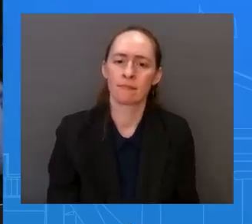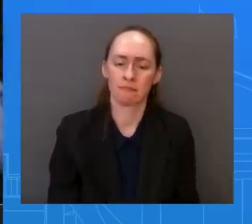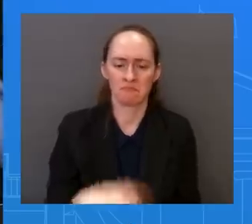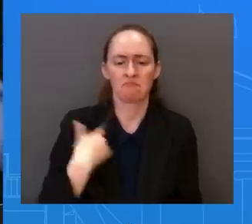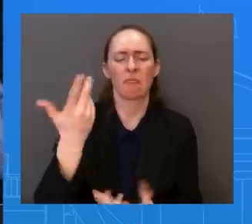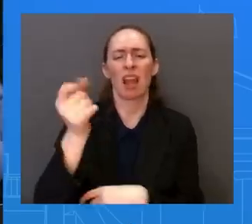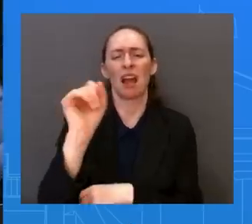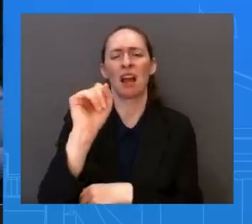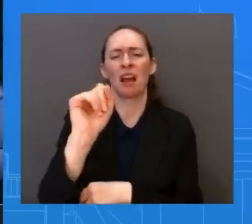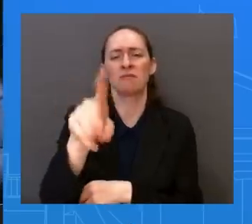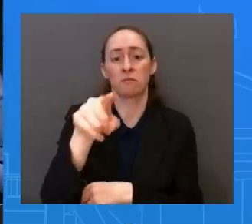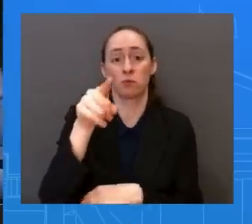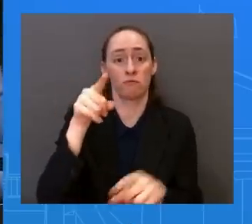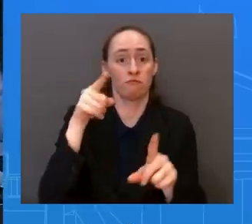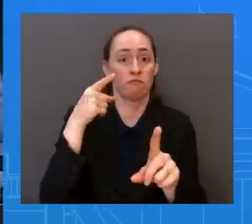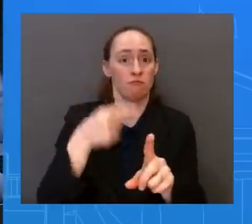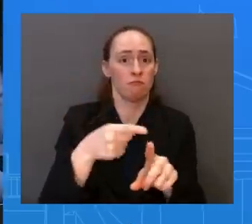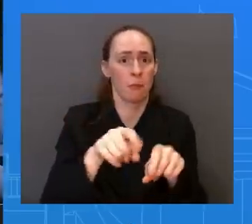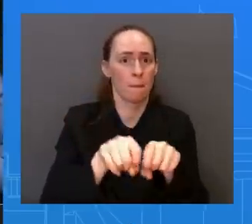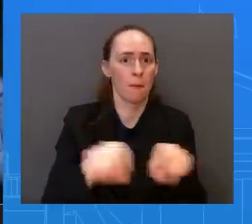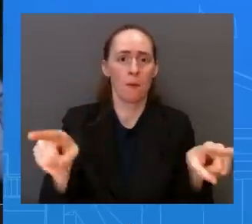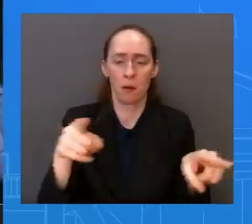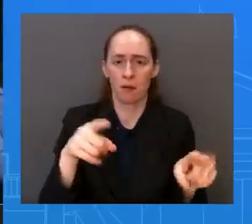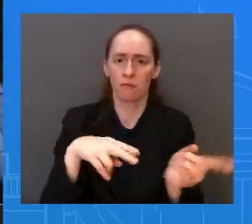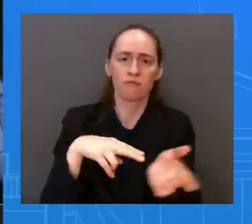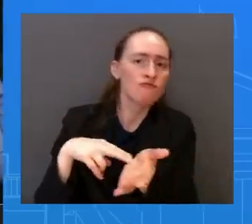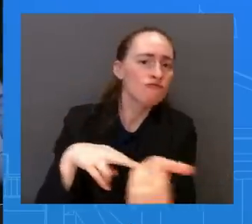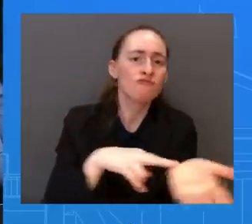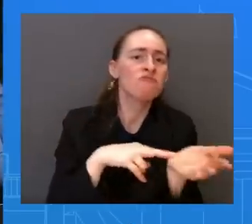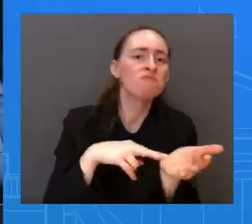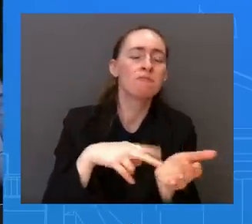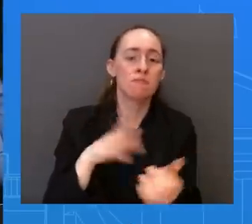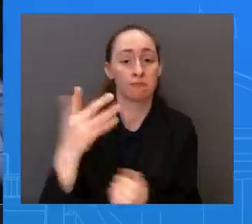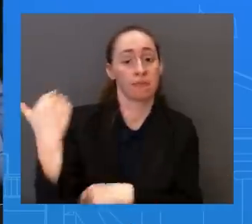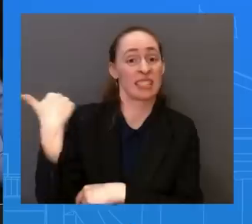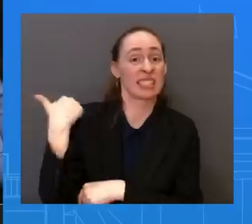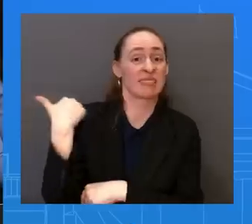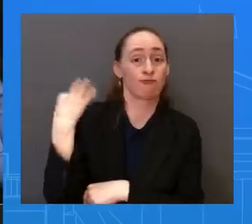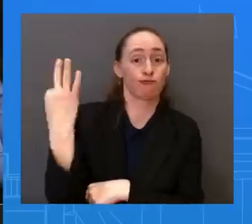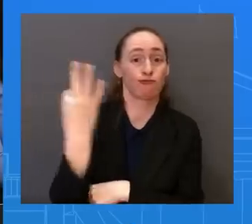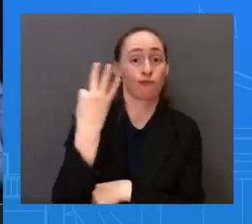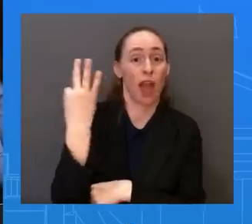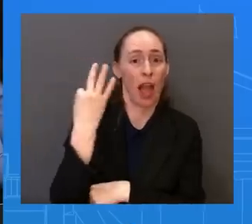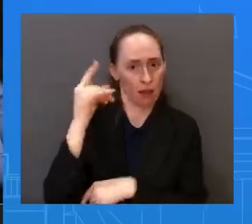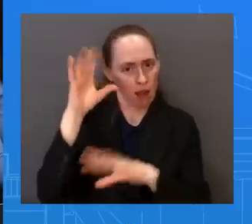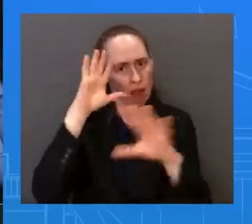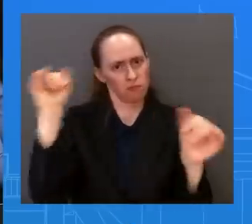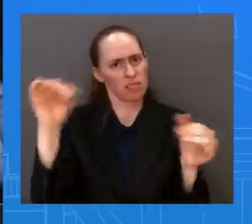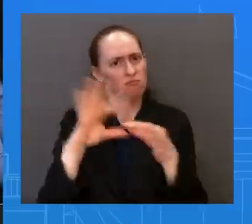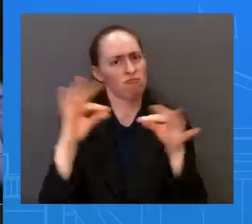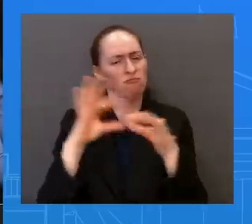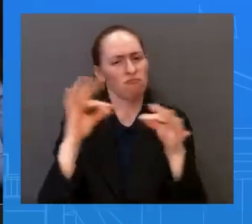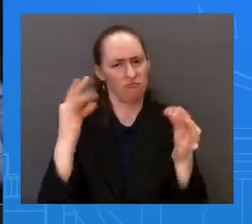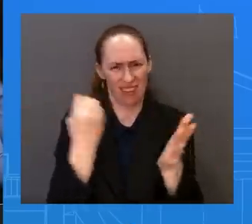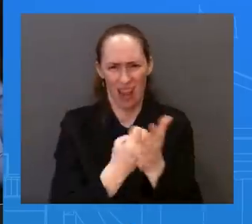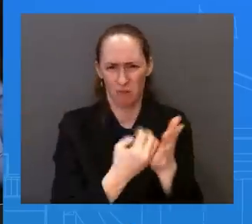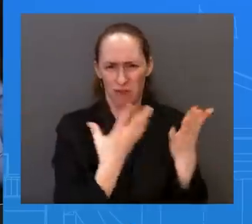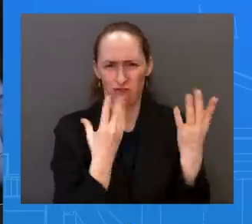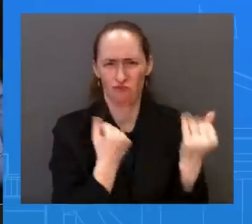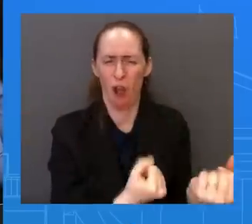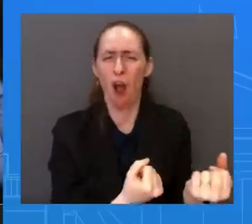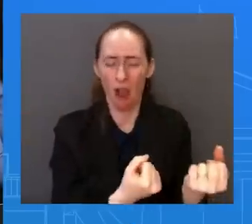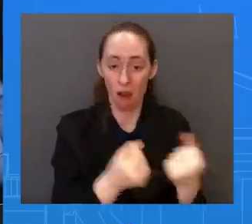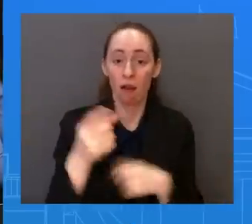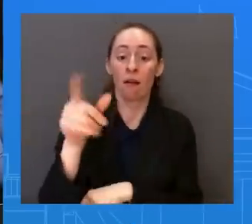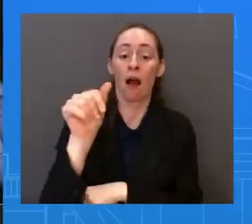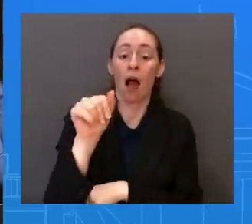mentioned how the president said Friday that the state of the economy is strong. We had a poll out over the weekend, ABC News, that found that 41% of Americans say